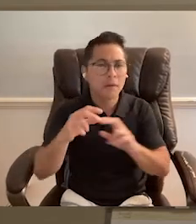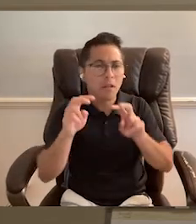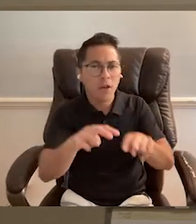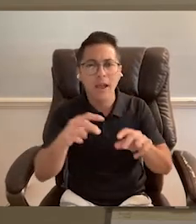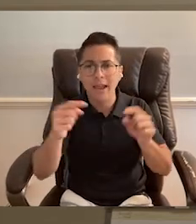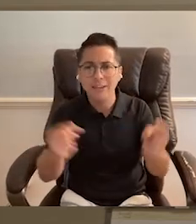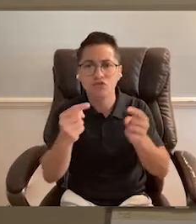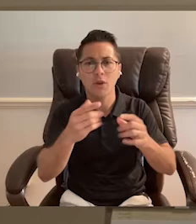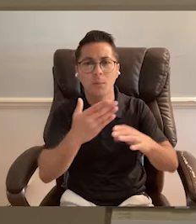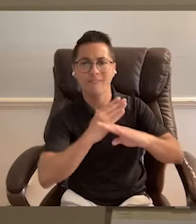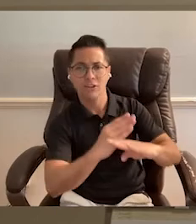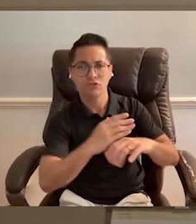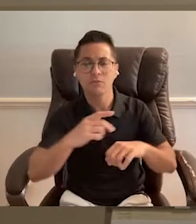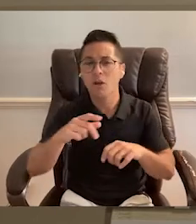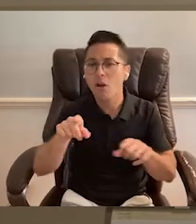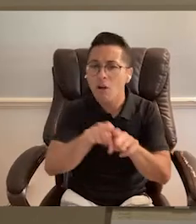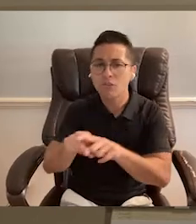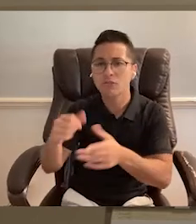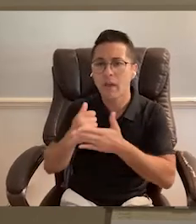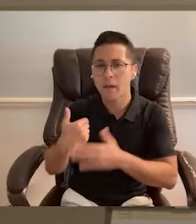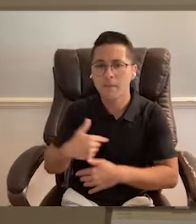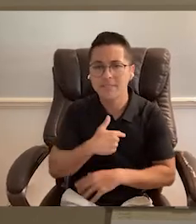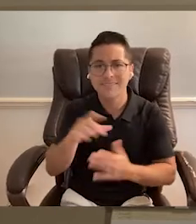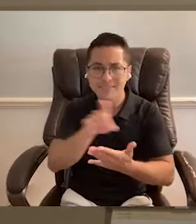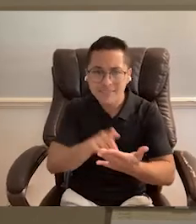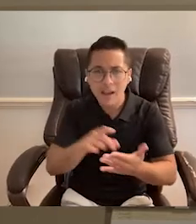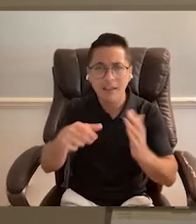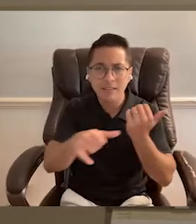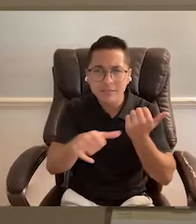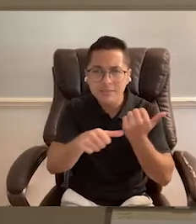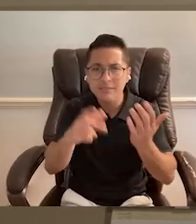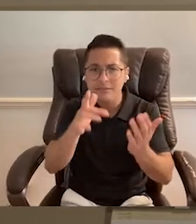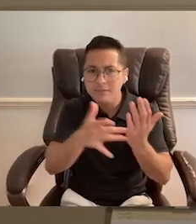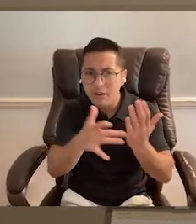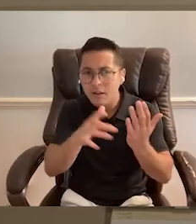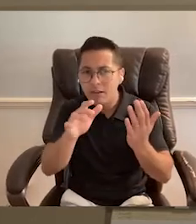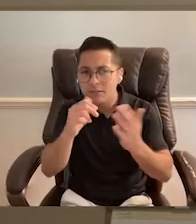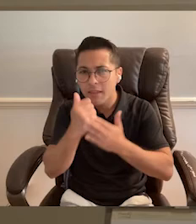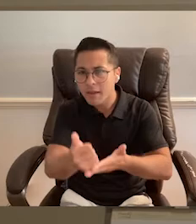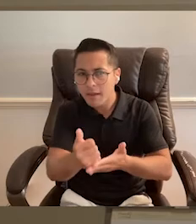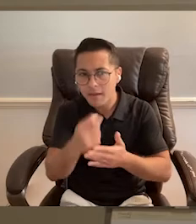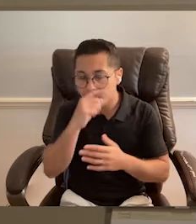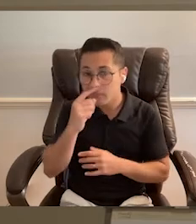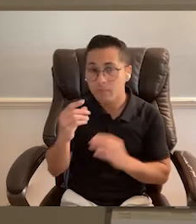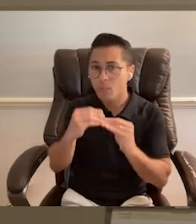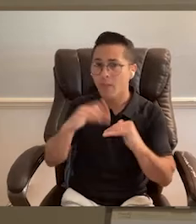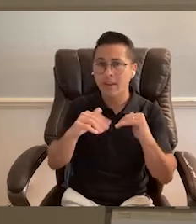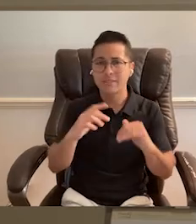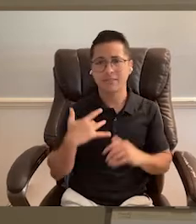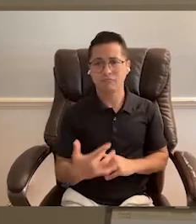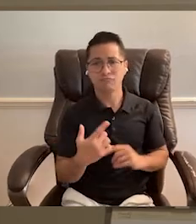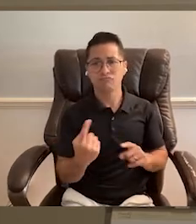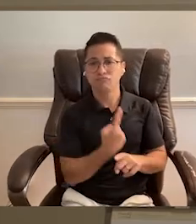Most of the projects that we do here are using robotics technologies to assist people with physical disabilities. Baxter basically has two arms and it can